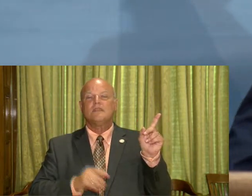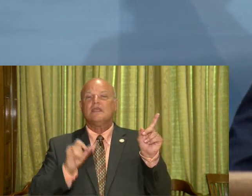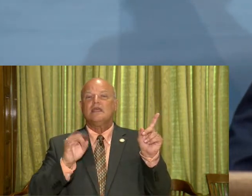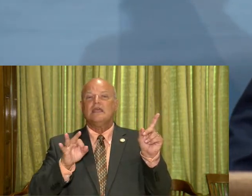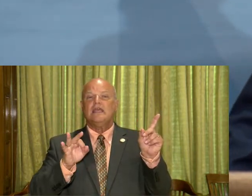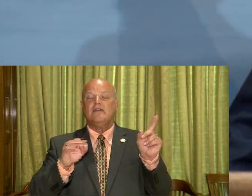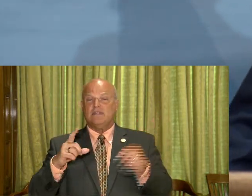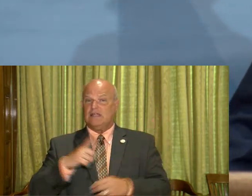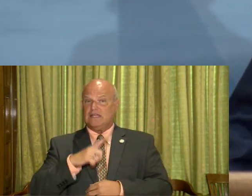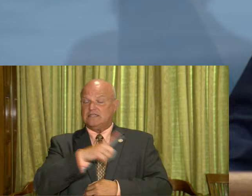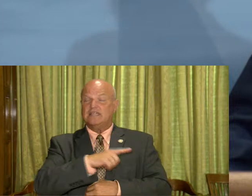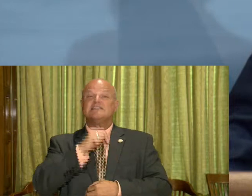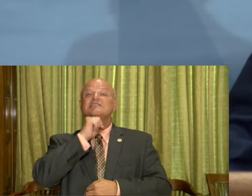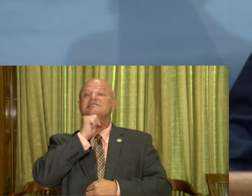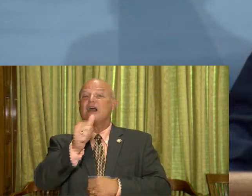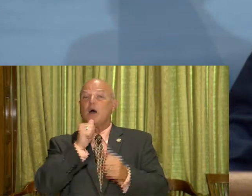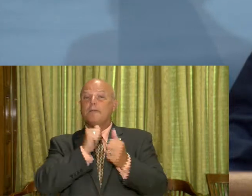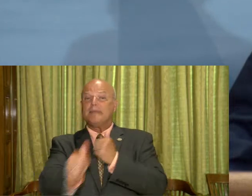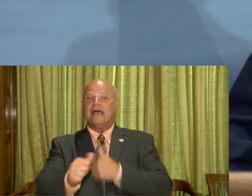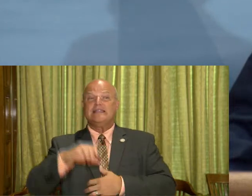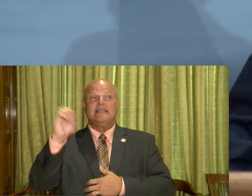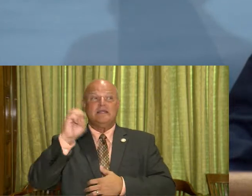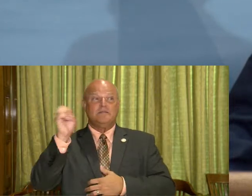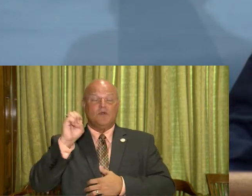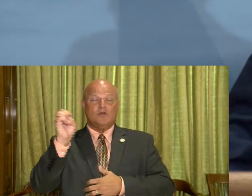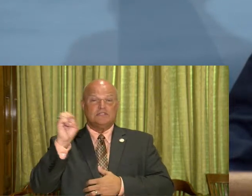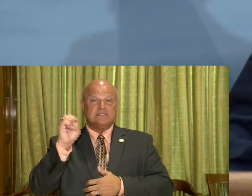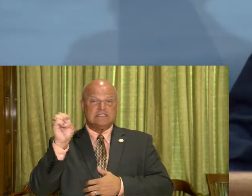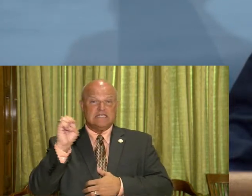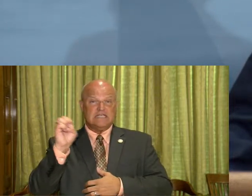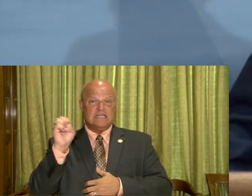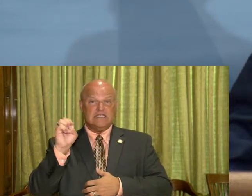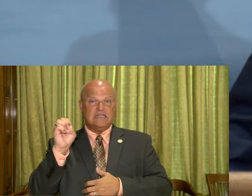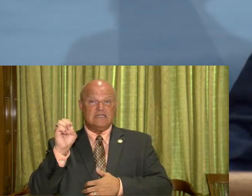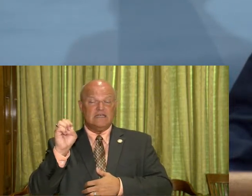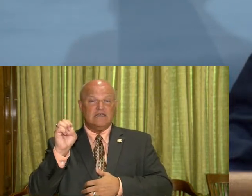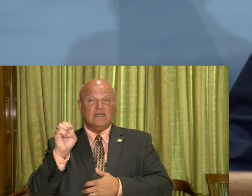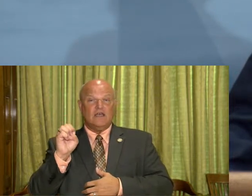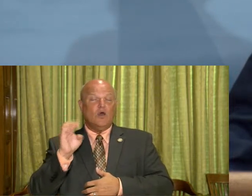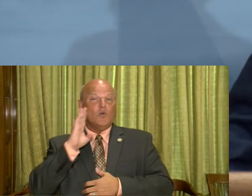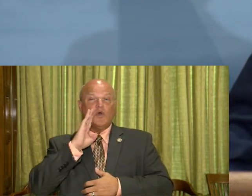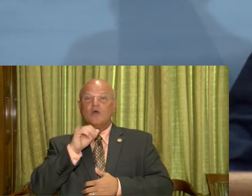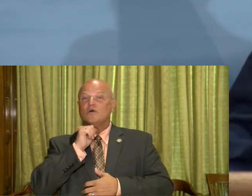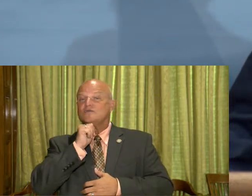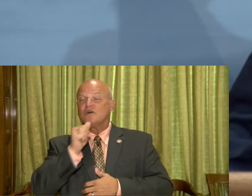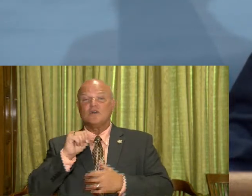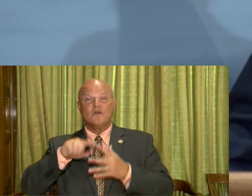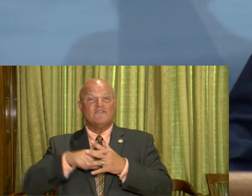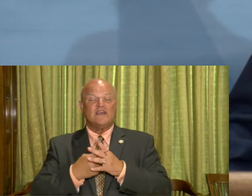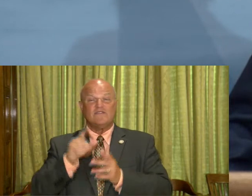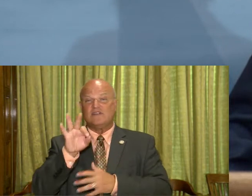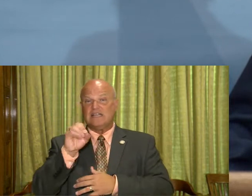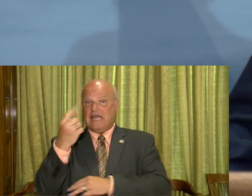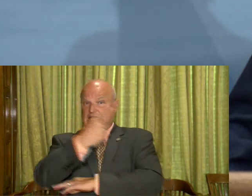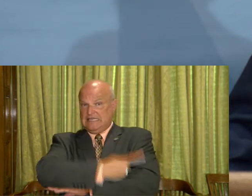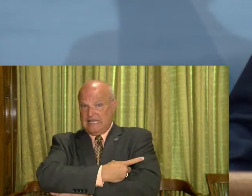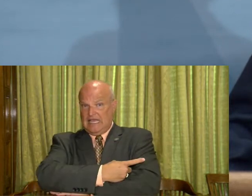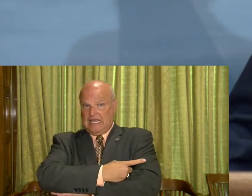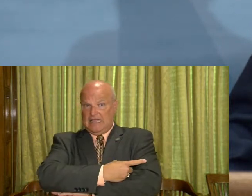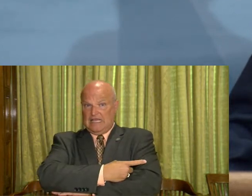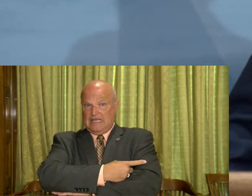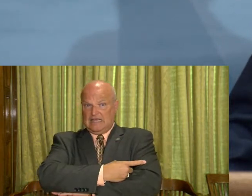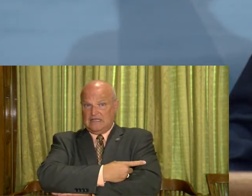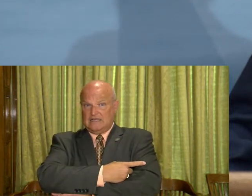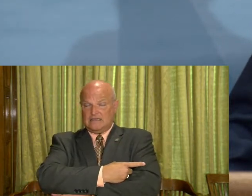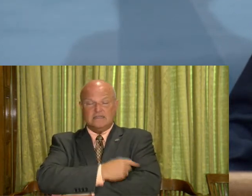If the legislation doesn't pass with an emergency clause, I guess it wouldn't go into effect for 90 days, which would not be